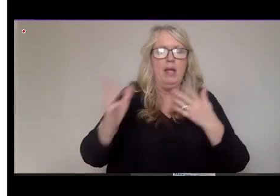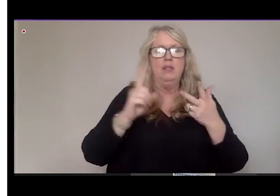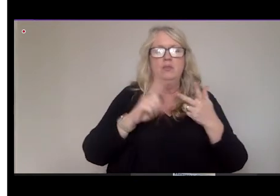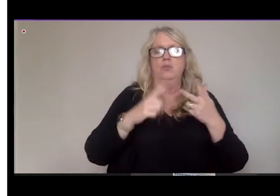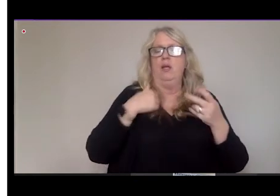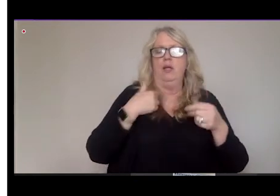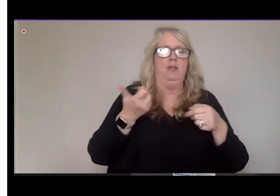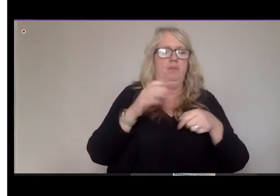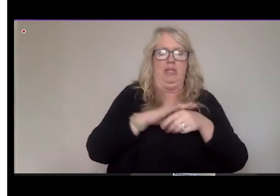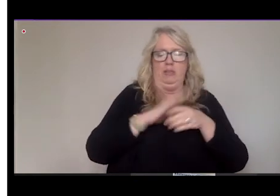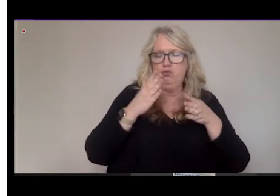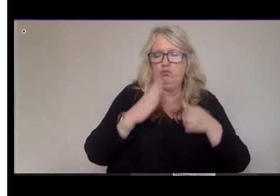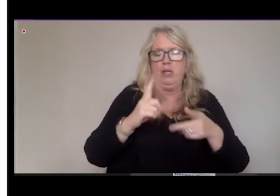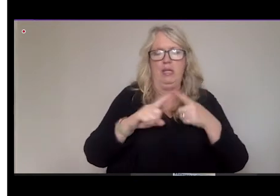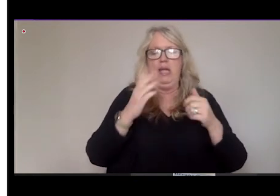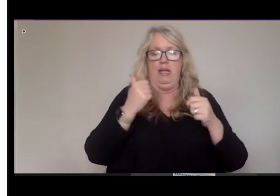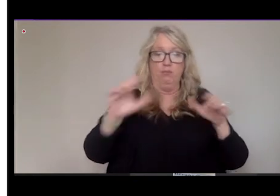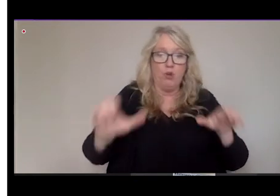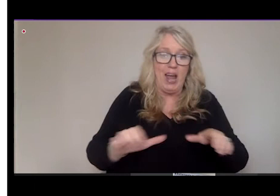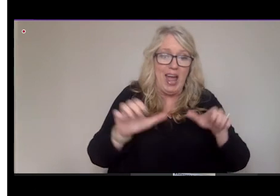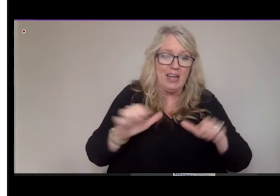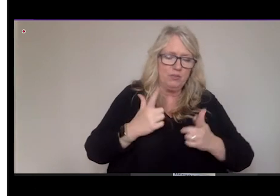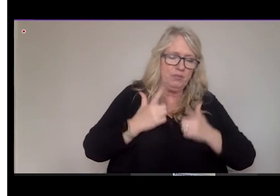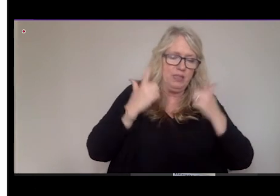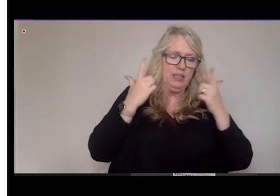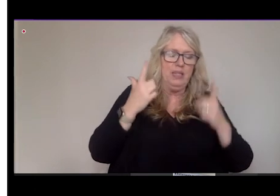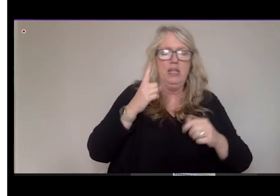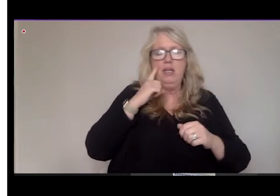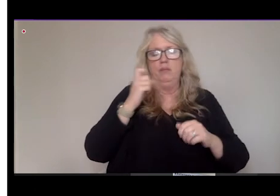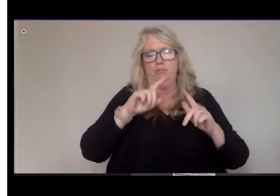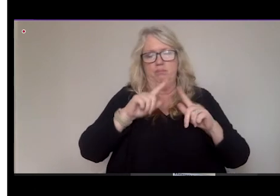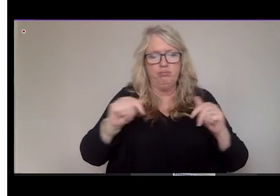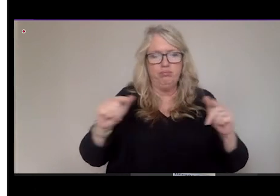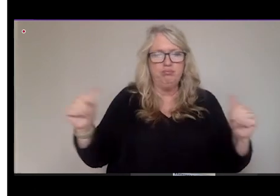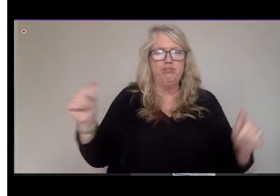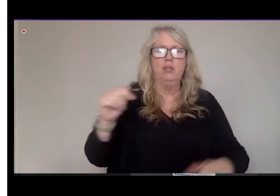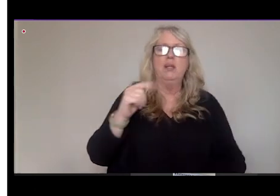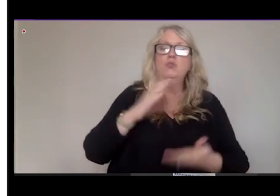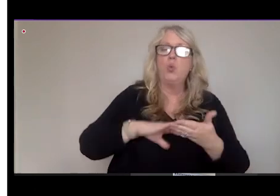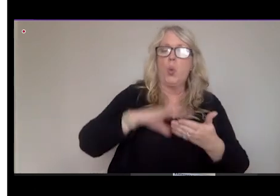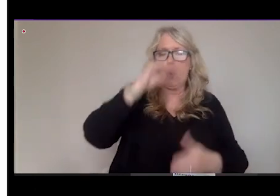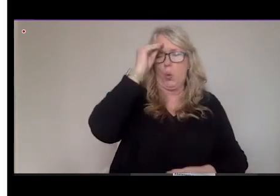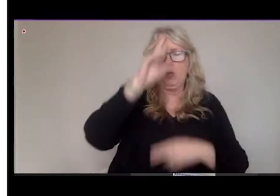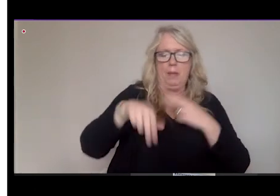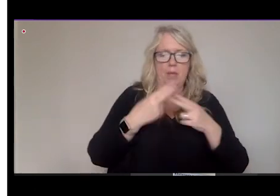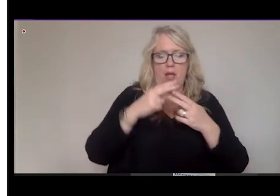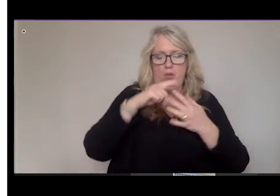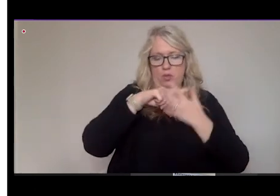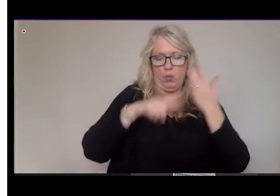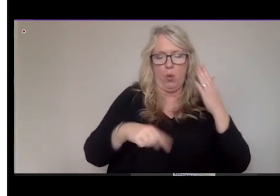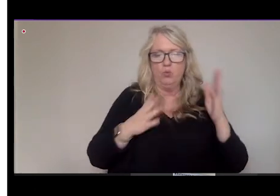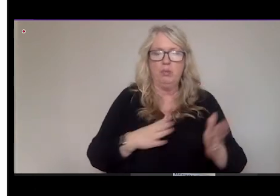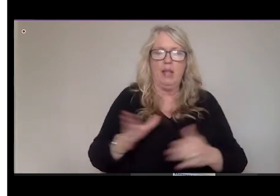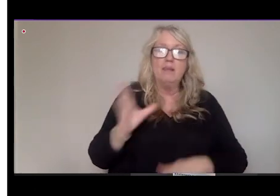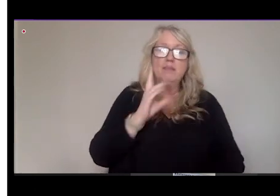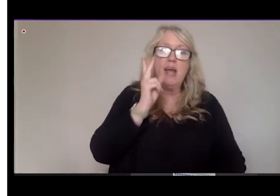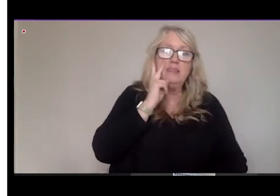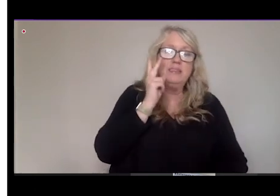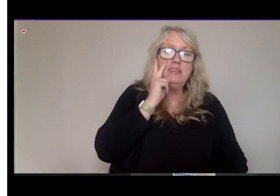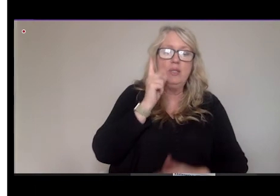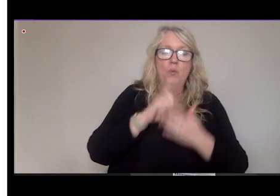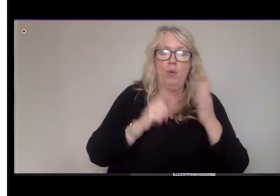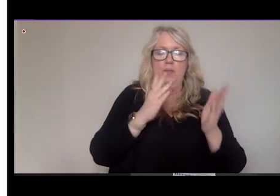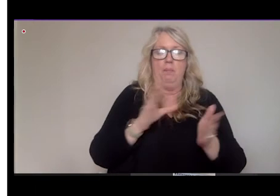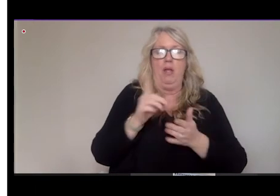health plan. There could be a complete streets plan, an active living, an aging plan. Learn about those plans